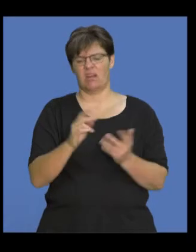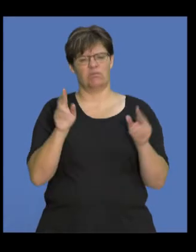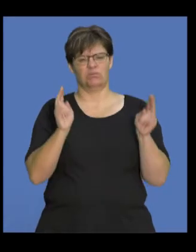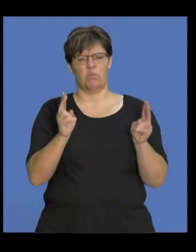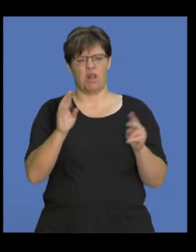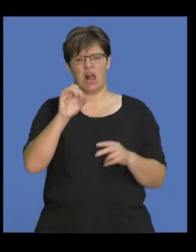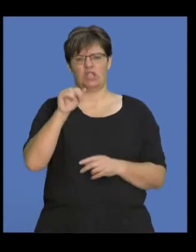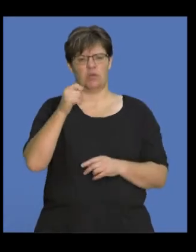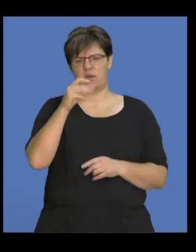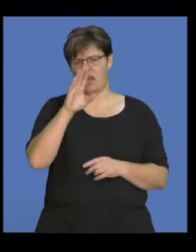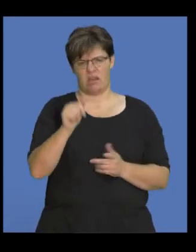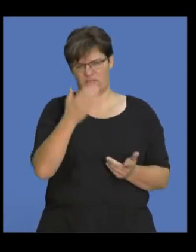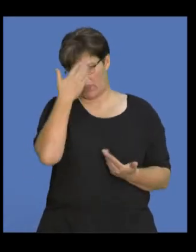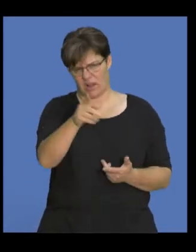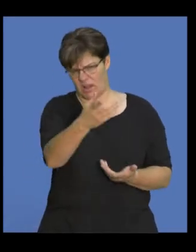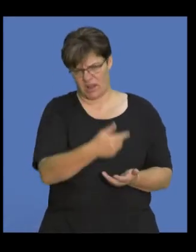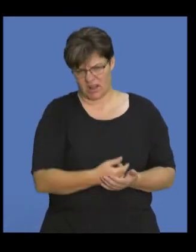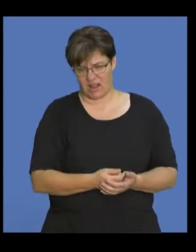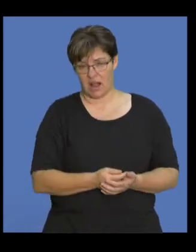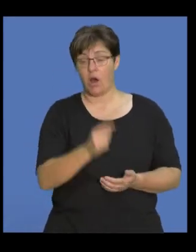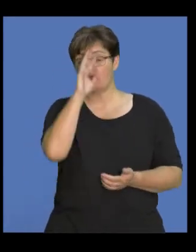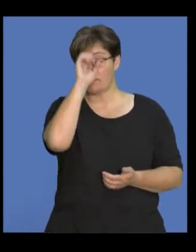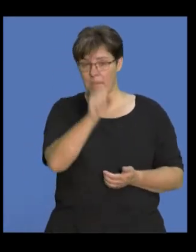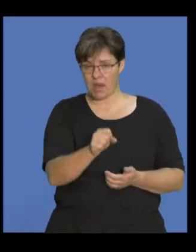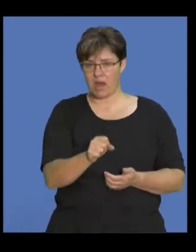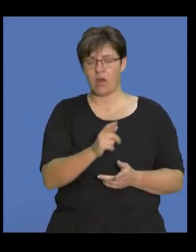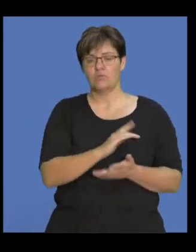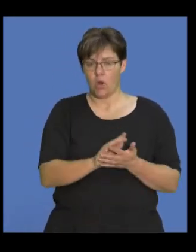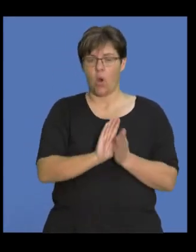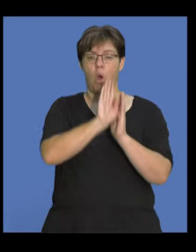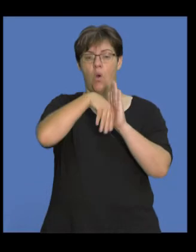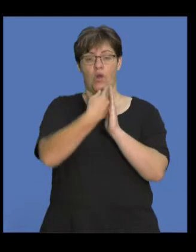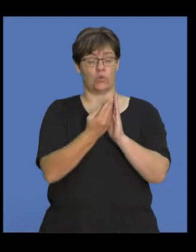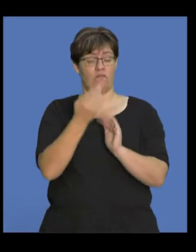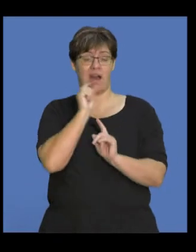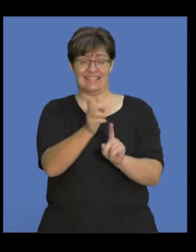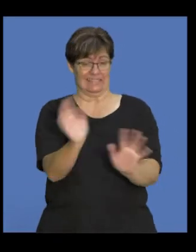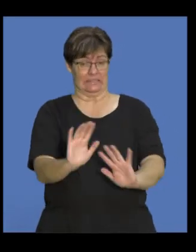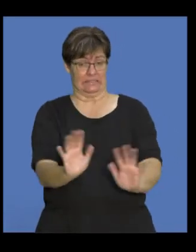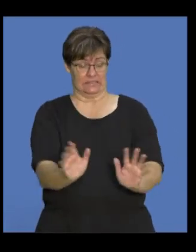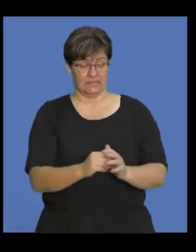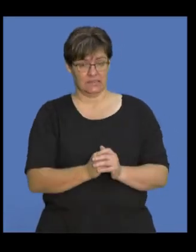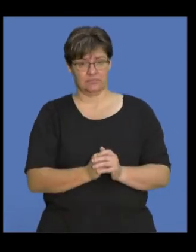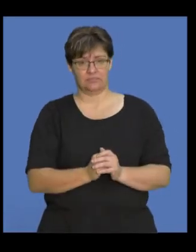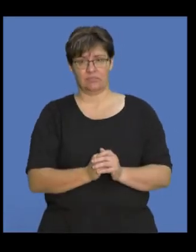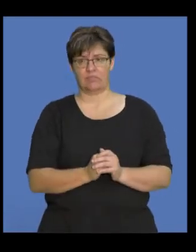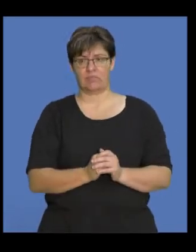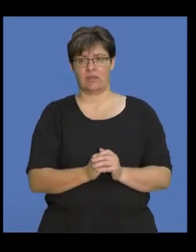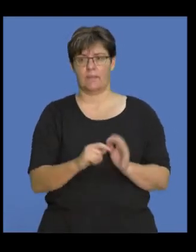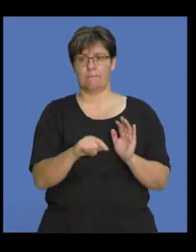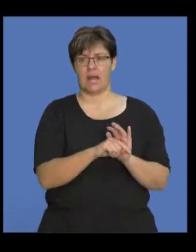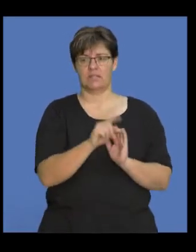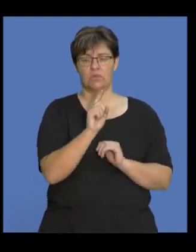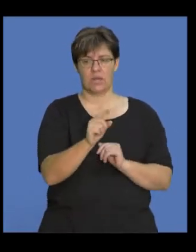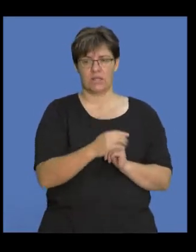do it step by step, but please just remember not to round off your answer. I minus 1 there, and